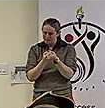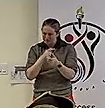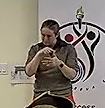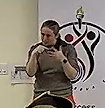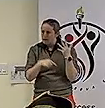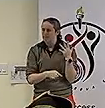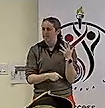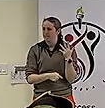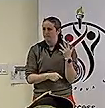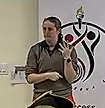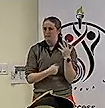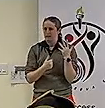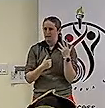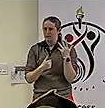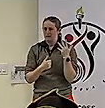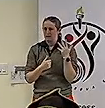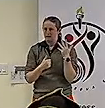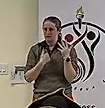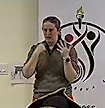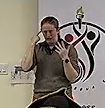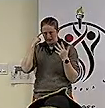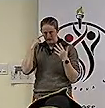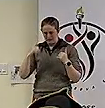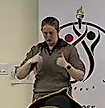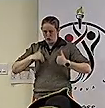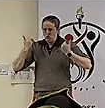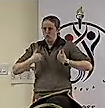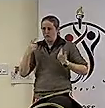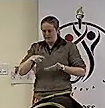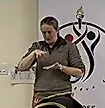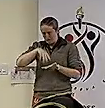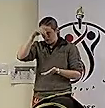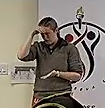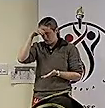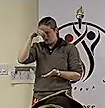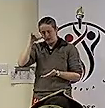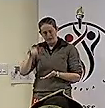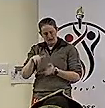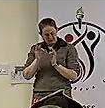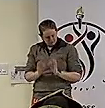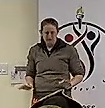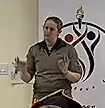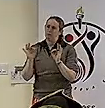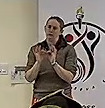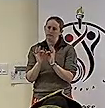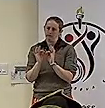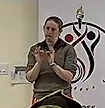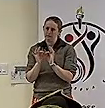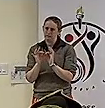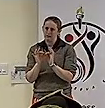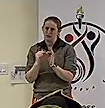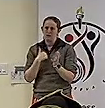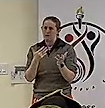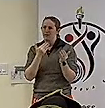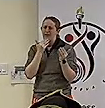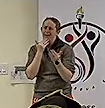I think the younger generations needs to learn as well. So I think that's very important. So I want to thank everybody